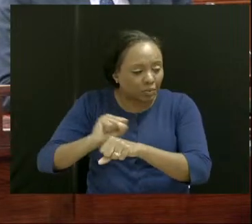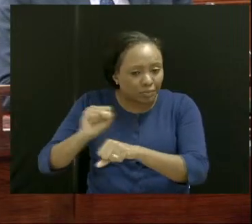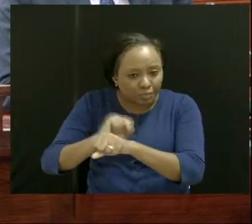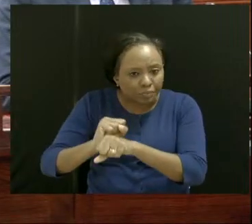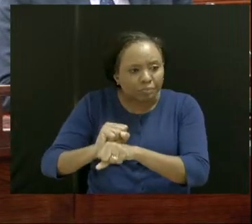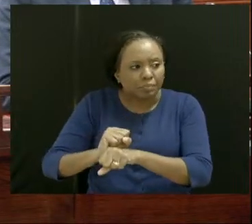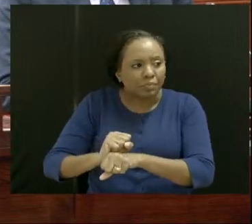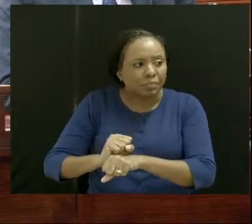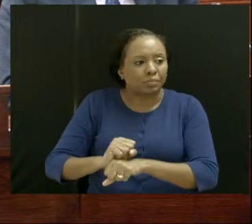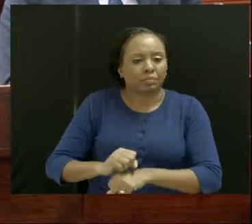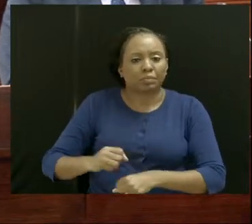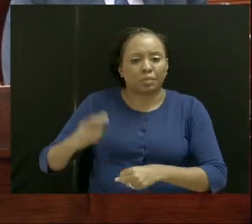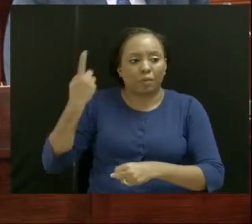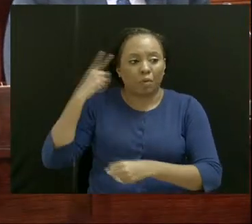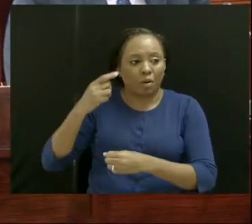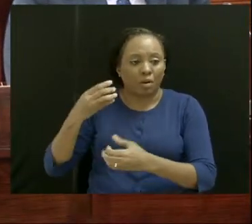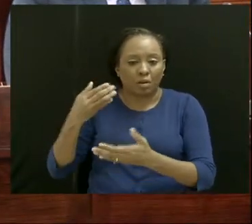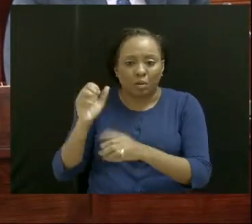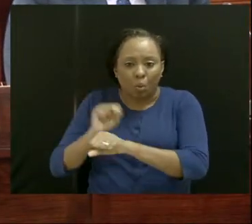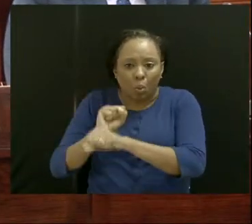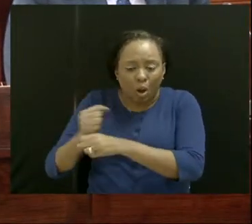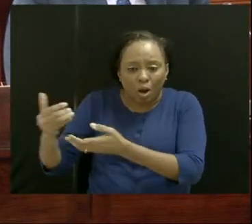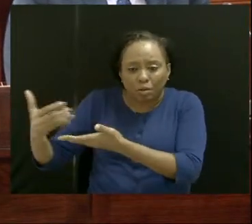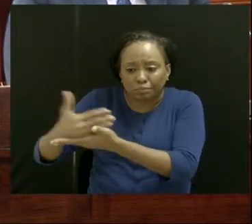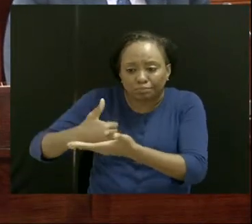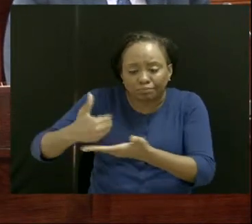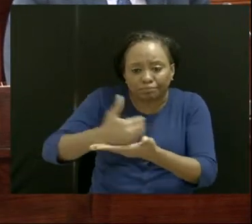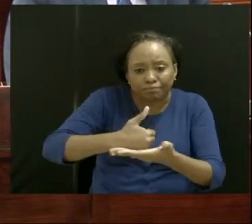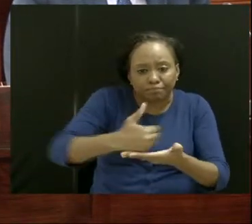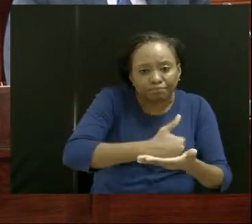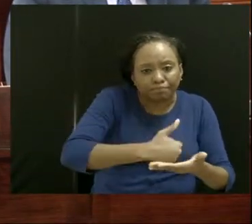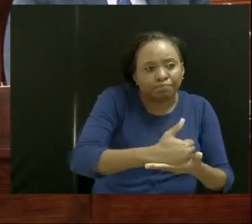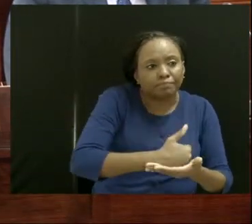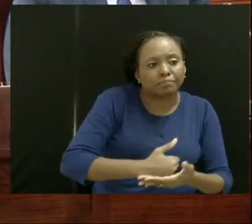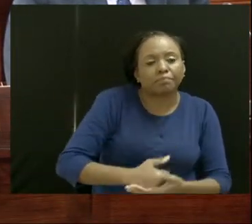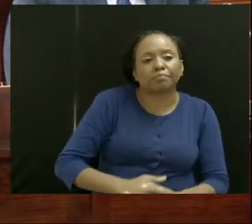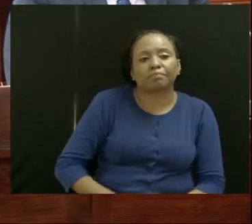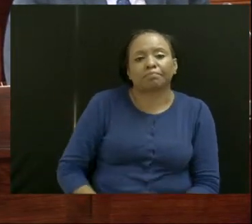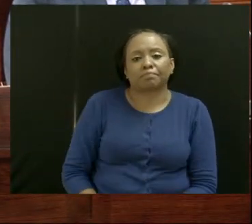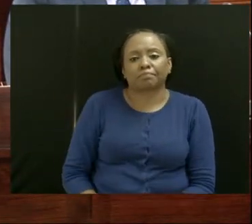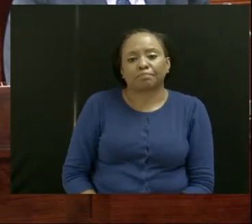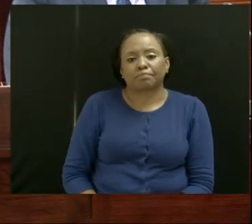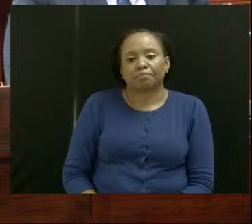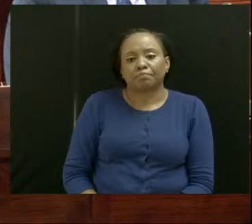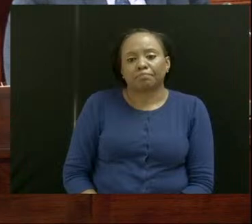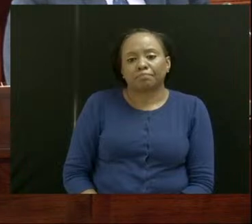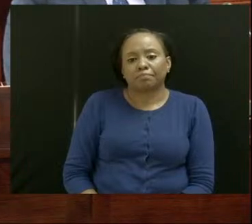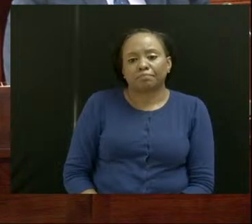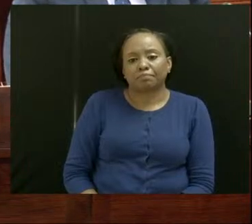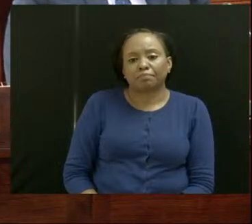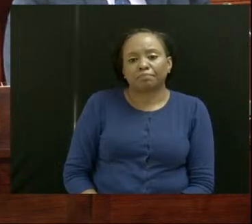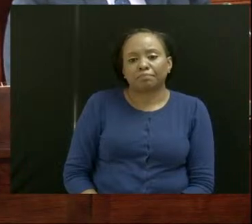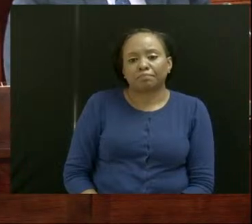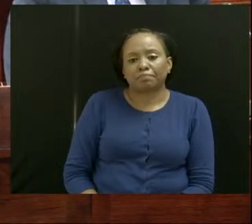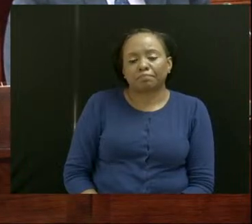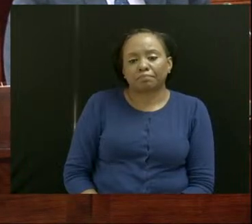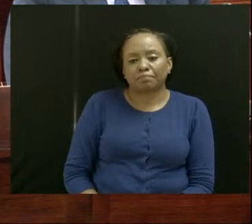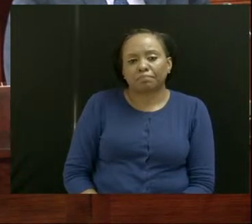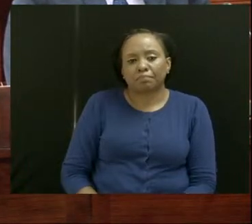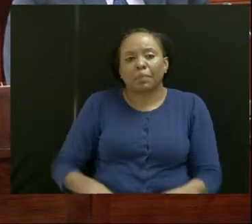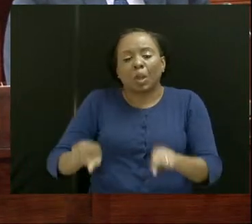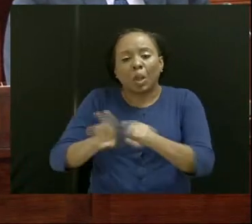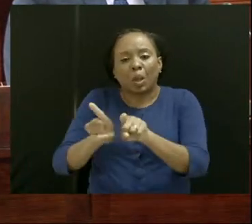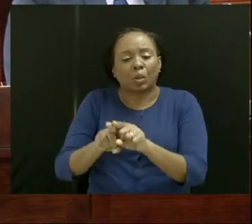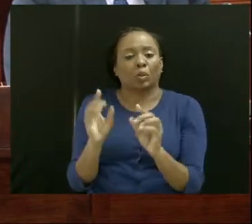in order to generate employment. She underscored the importance of enhancing